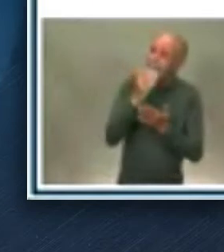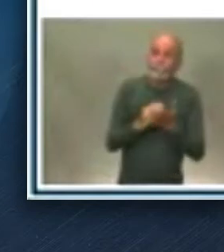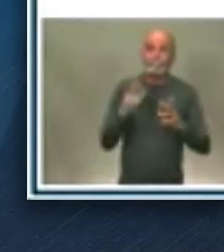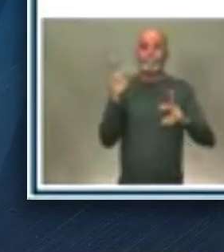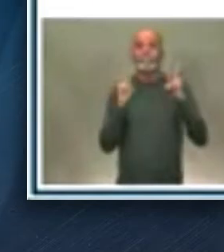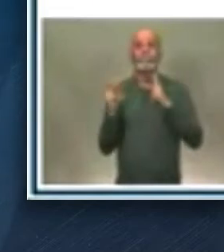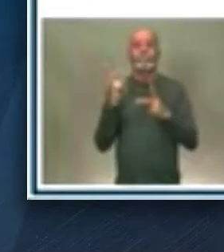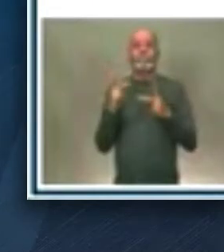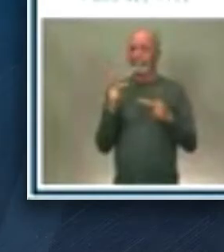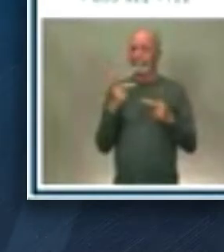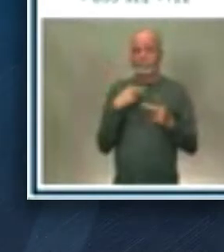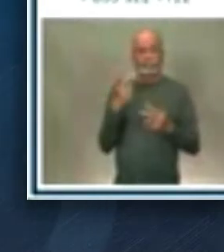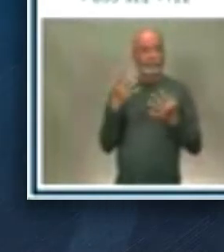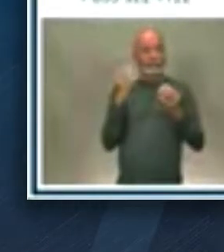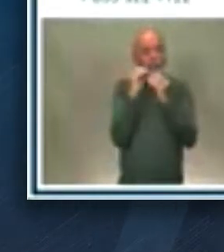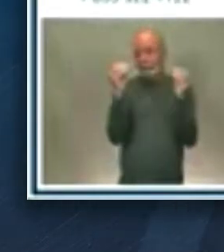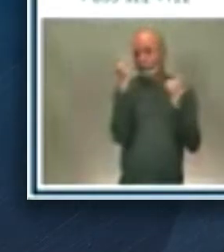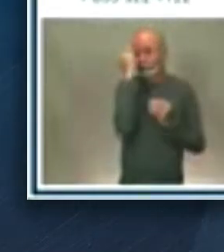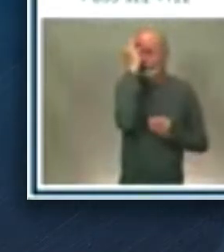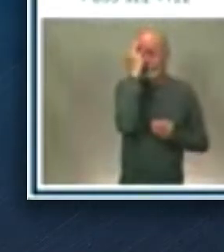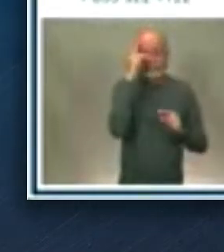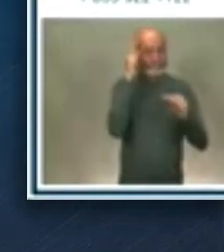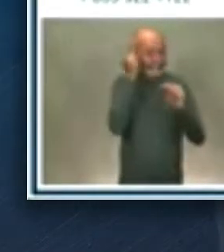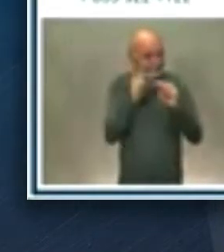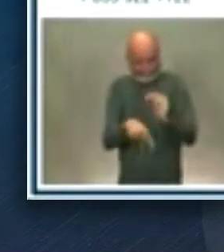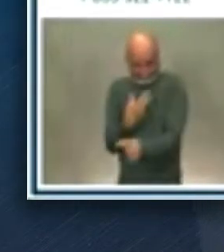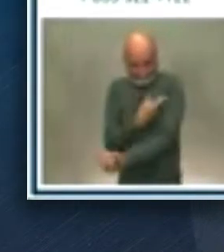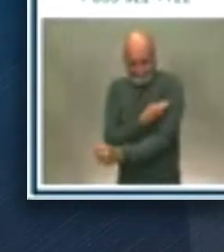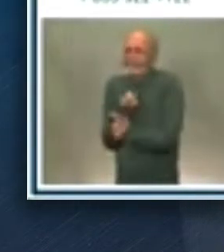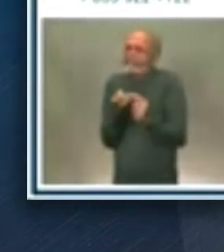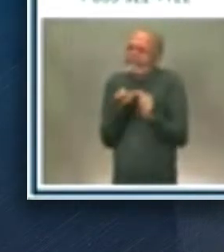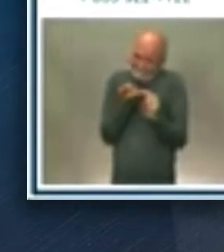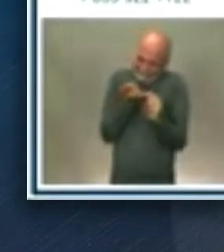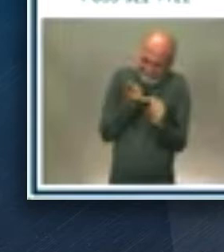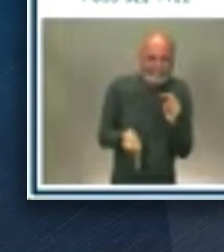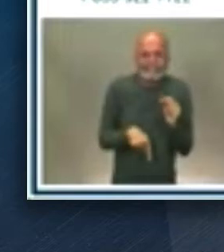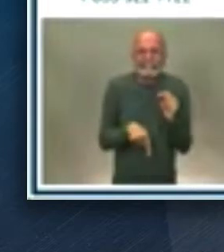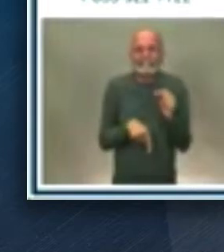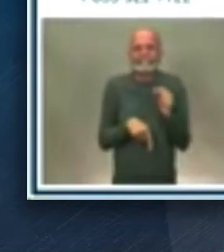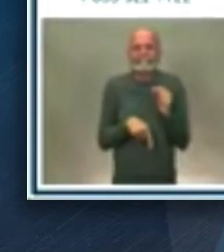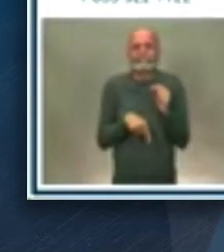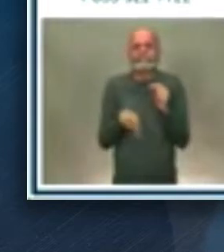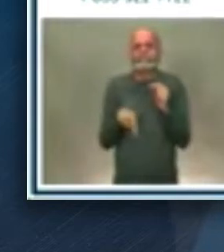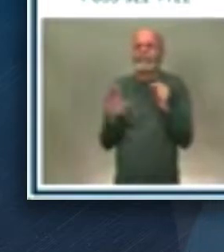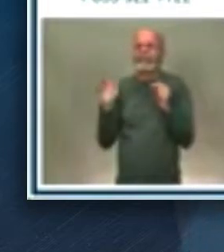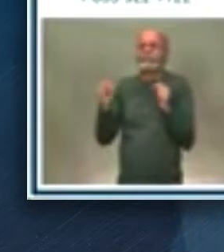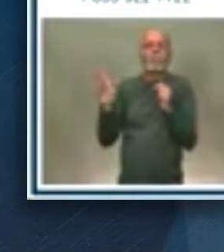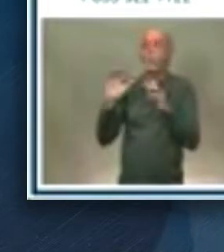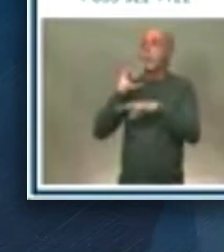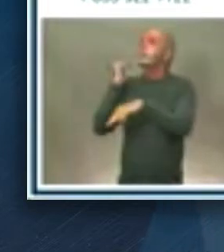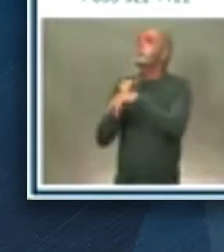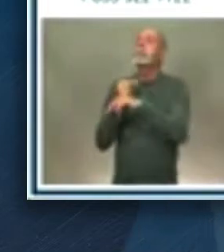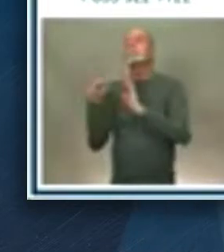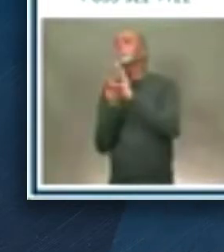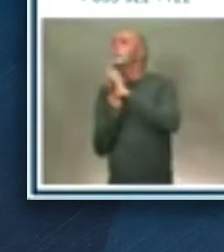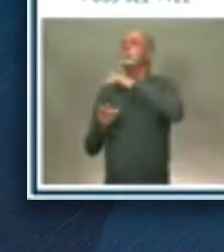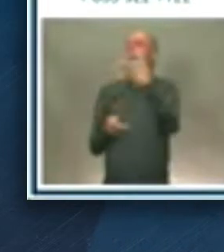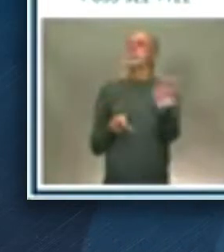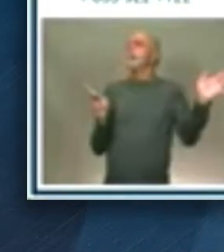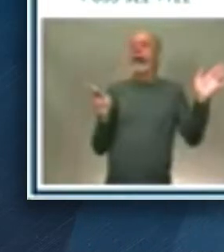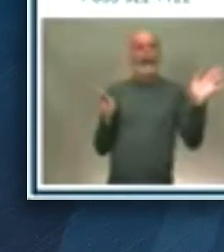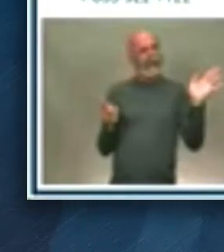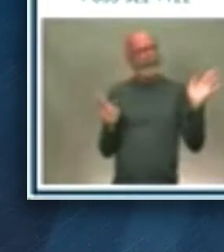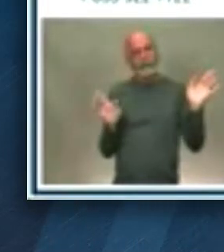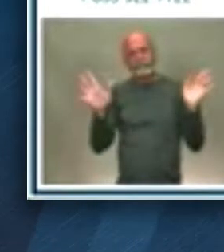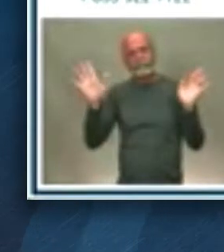the COVID vaccine, and so those people, like other people with disabilities, they need to be accommodated. So you